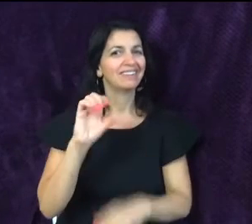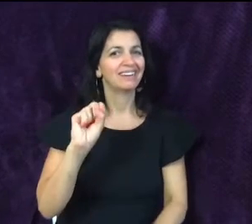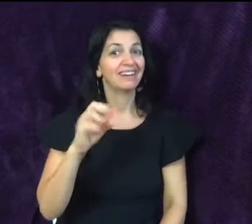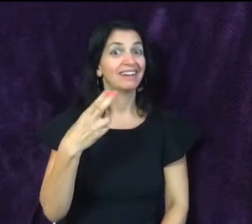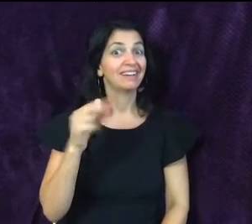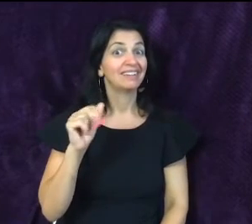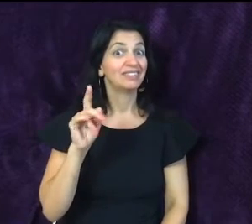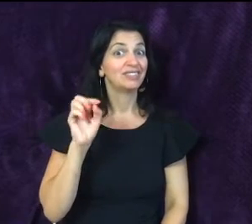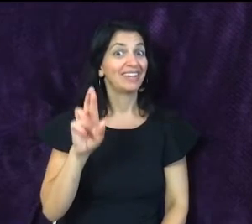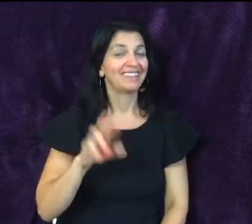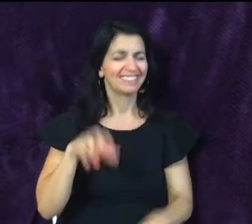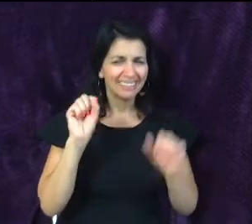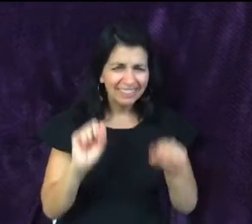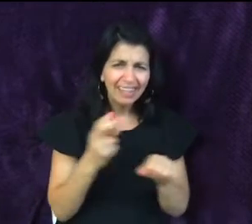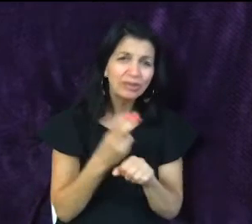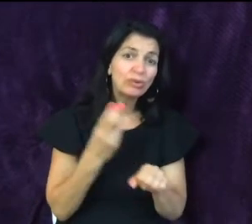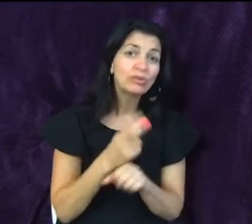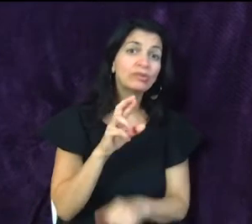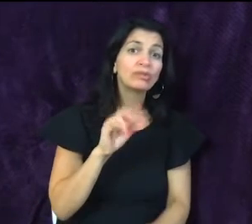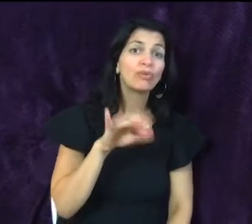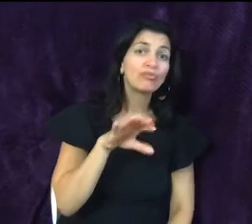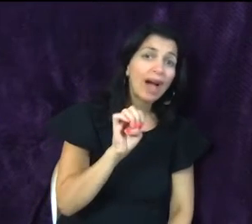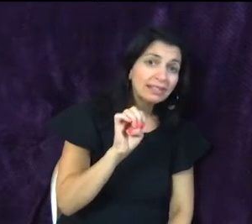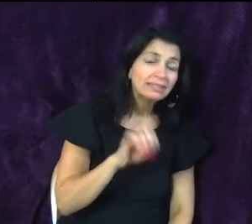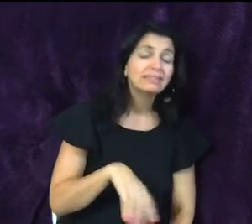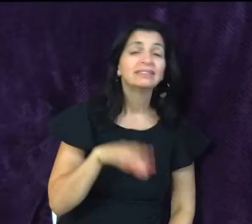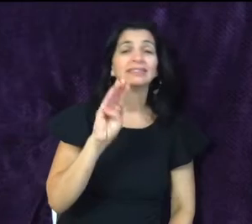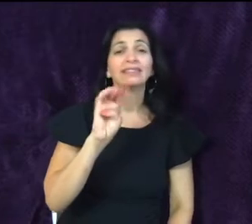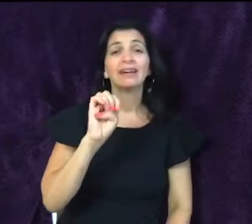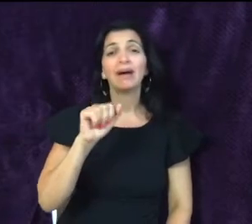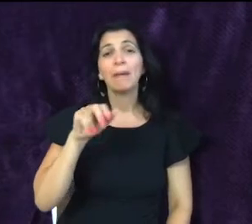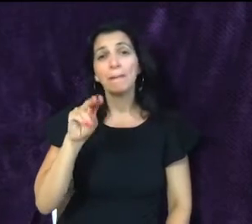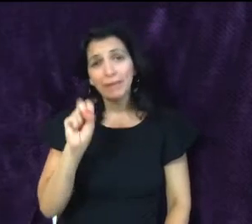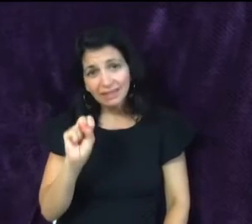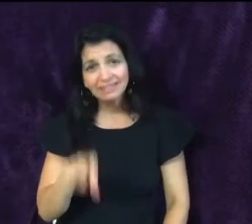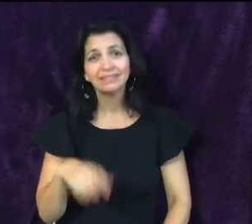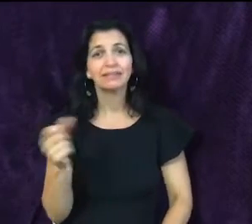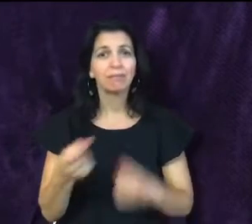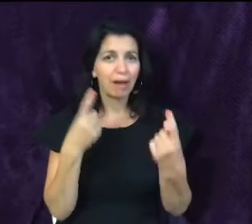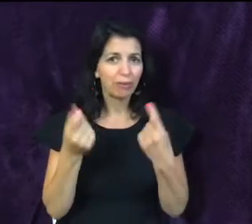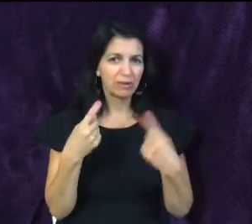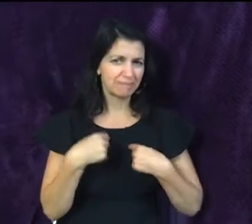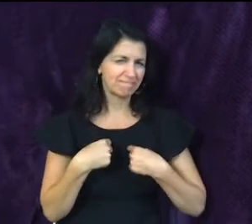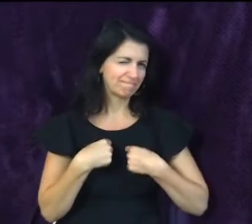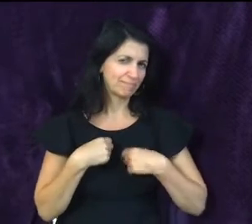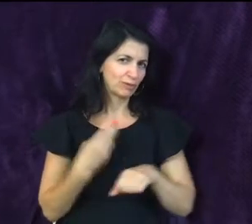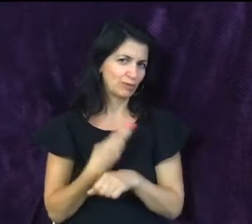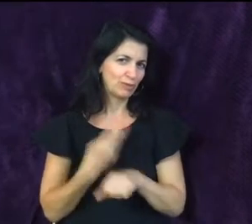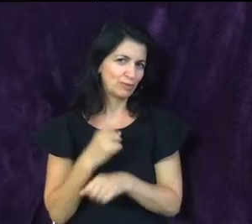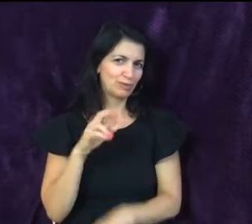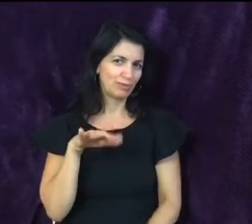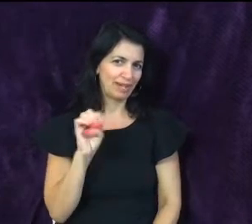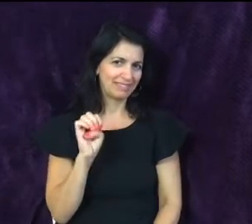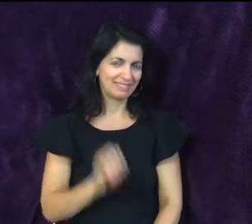use beans, popcorn, or even combine some of them. I'm going to use this small container